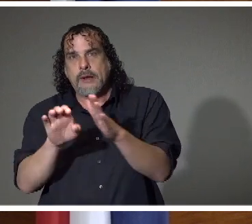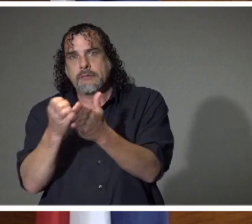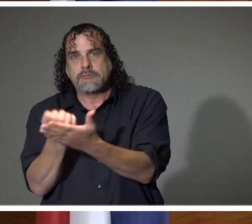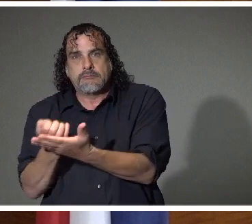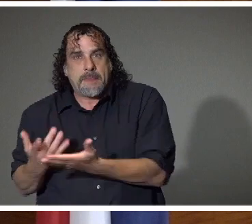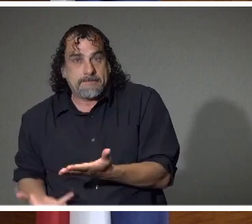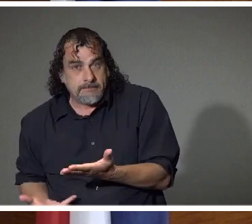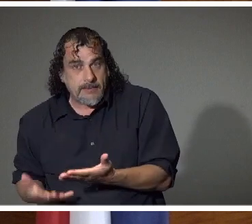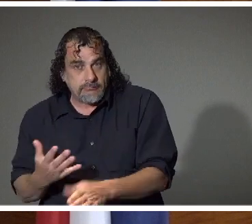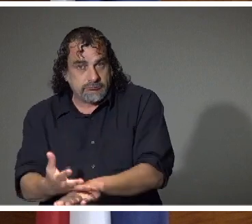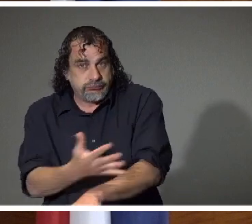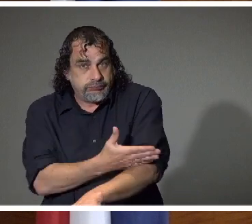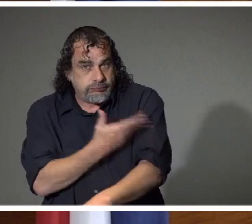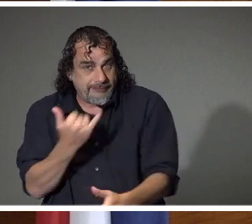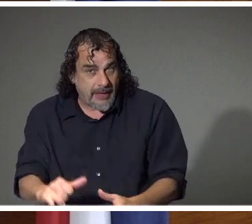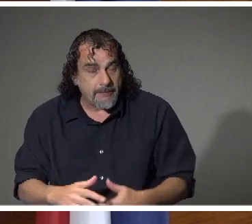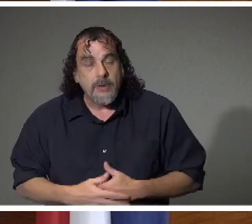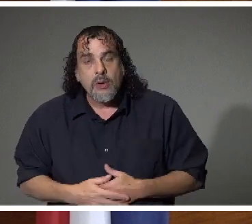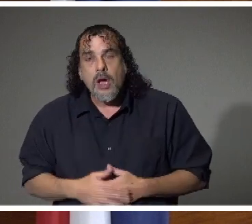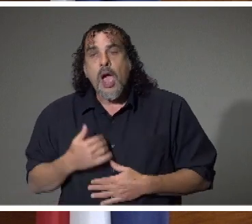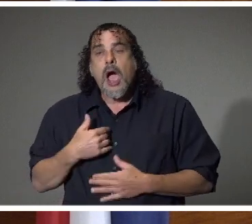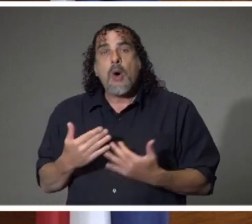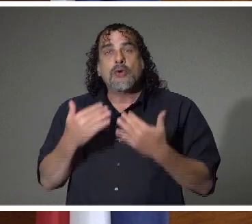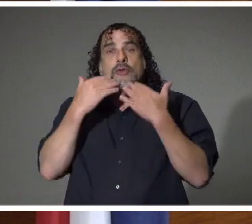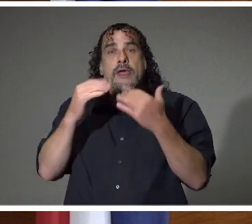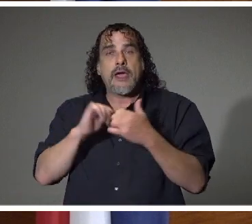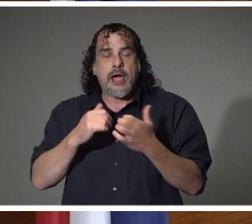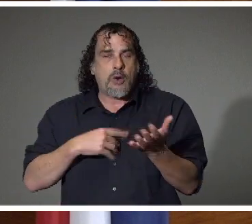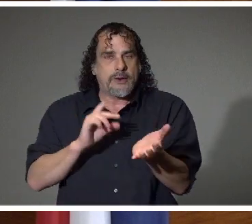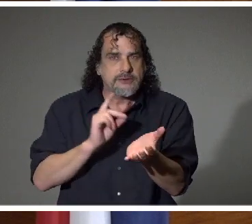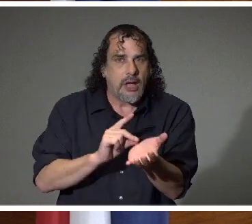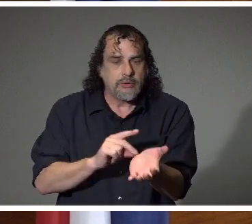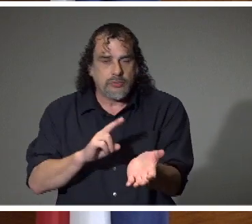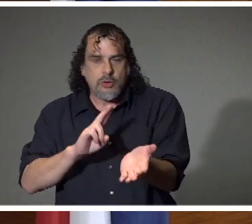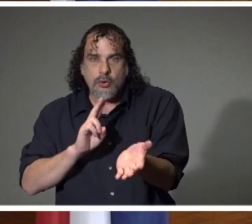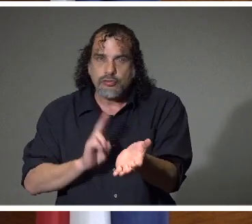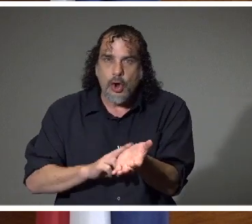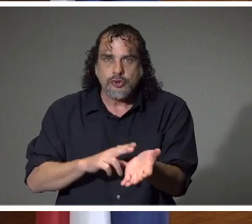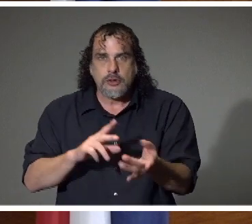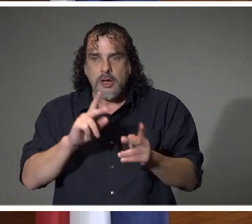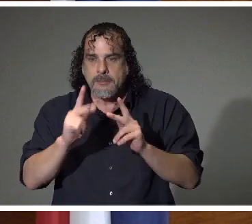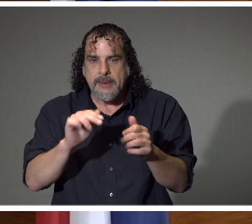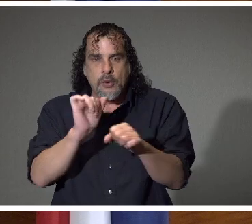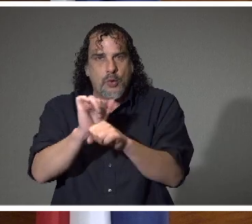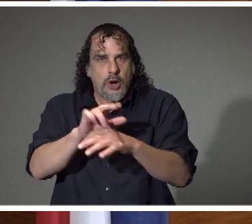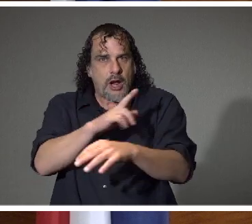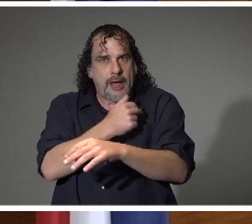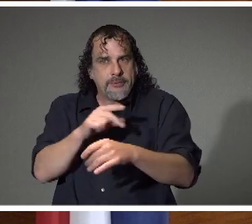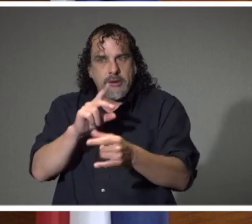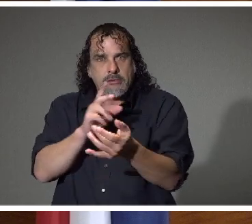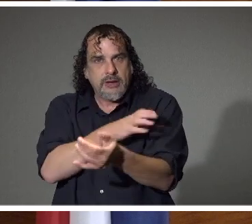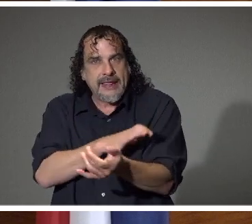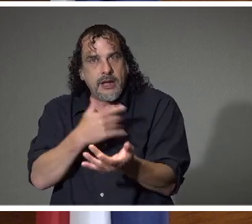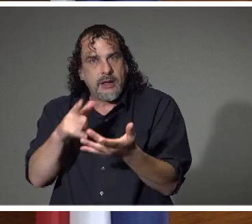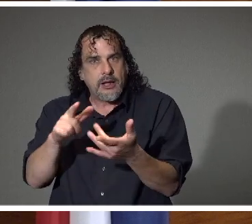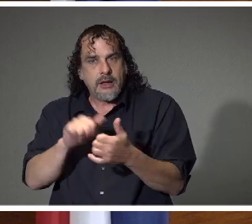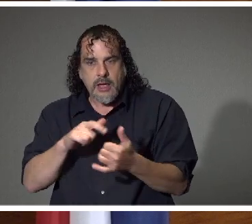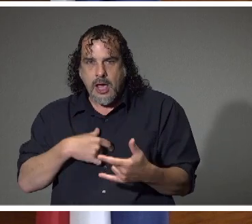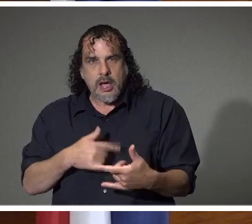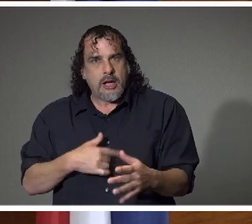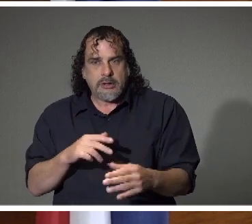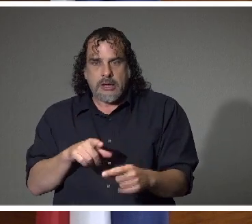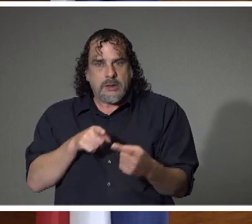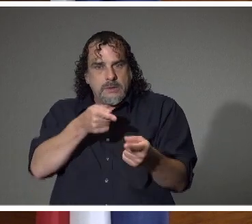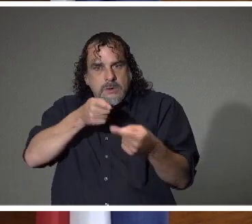I particularly want to thank our healthcare workers, the men and women who have been on the front line of this